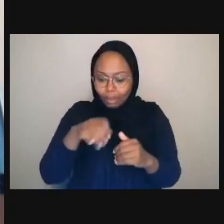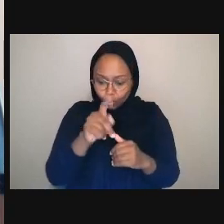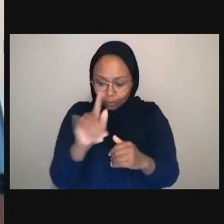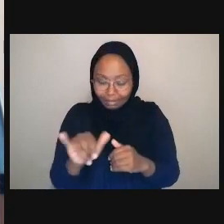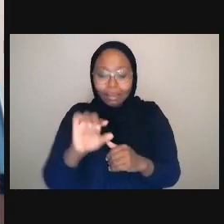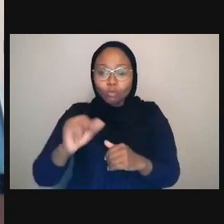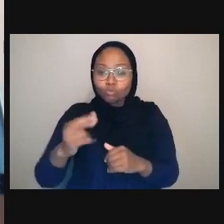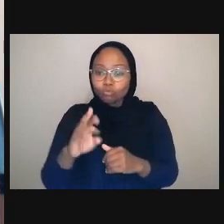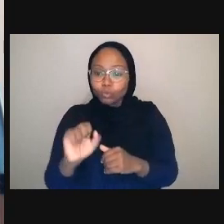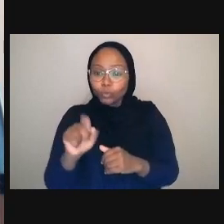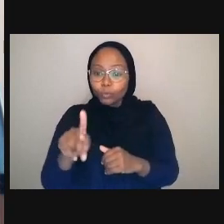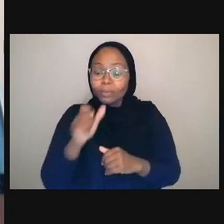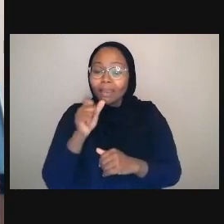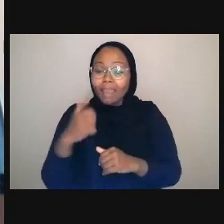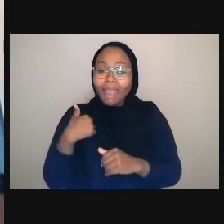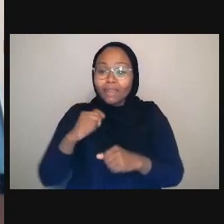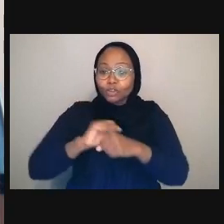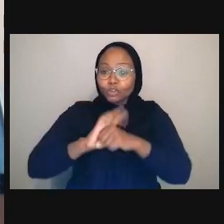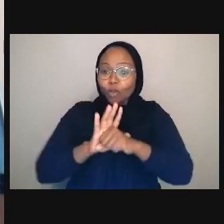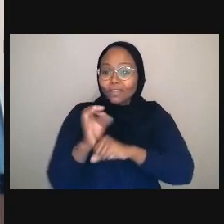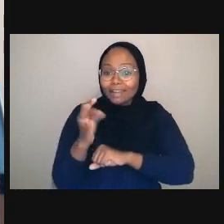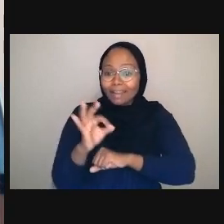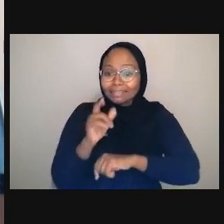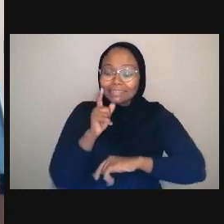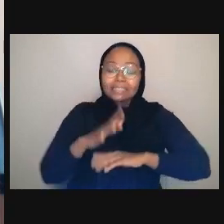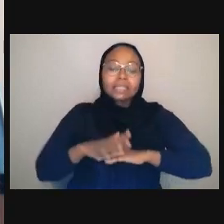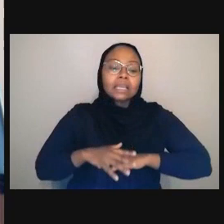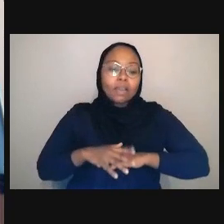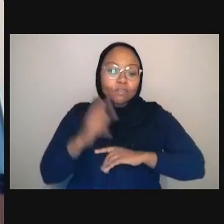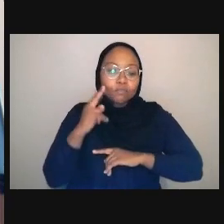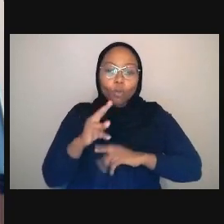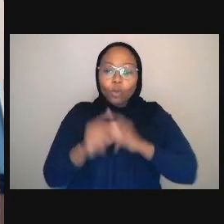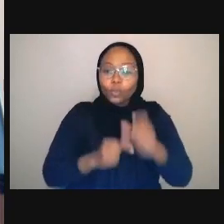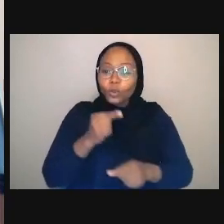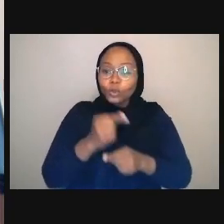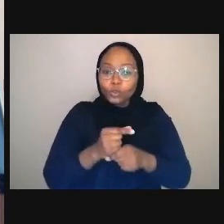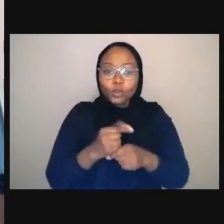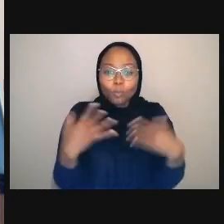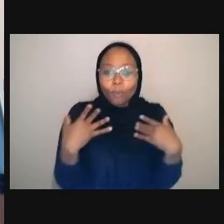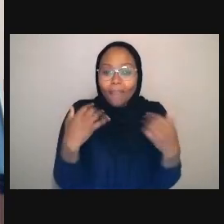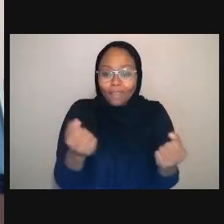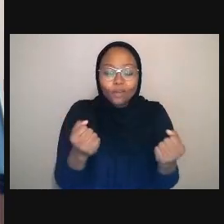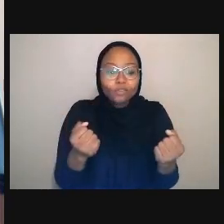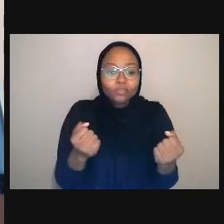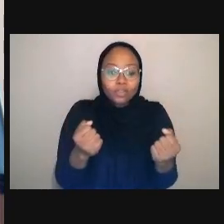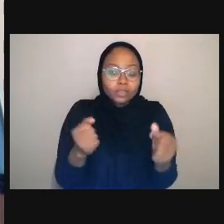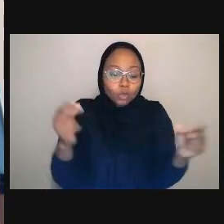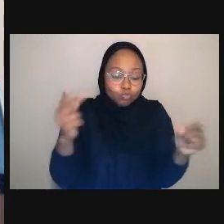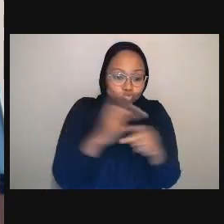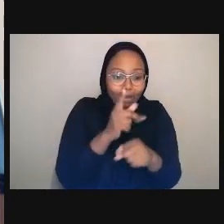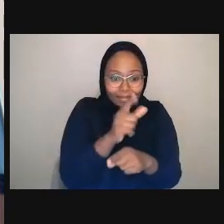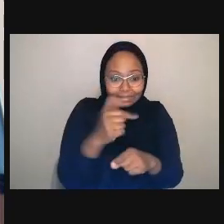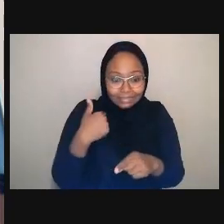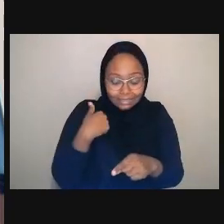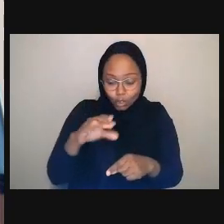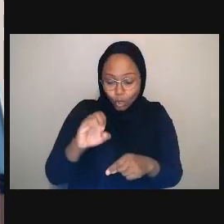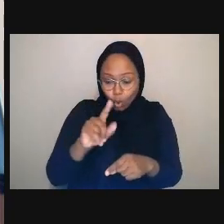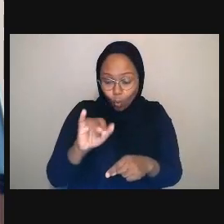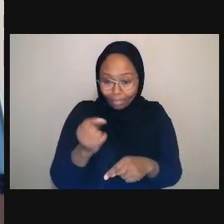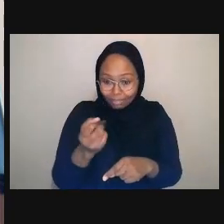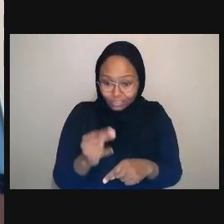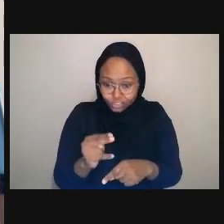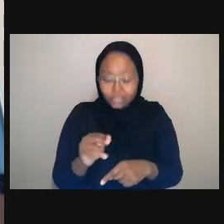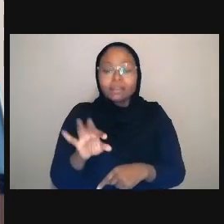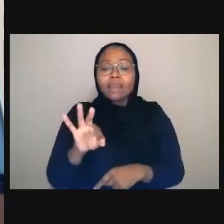Services COVID-19 Community Core, the Global Health Crisis Coordination Center's Worship Action Coalition, Faiths